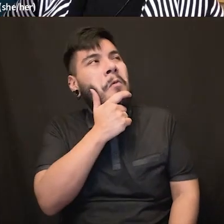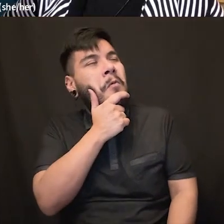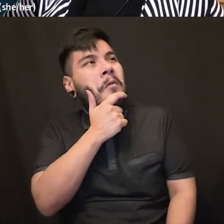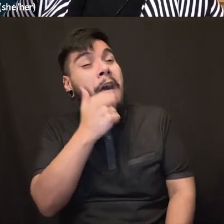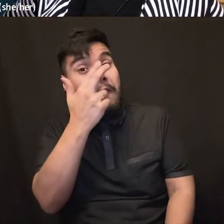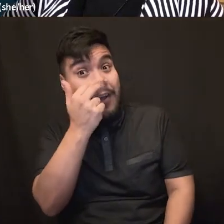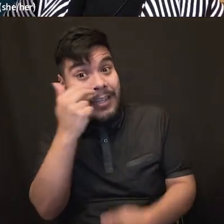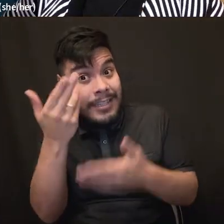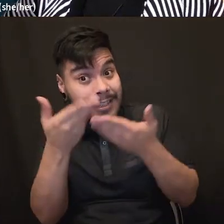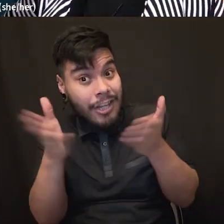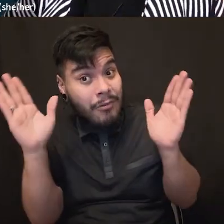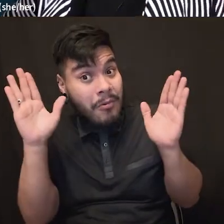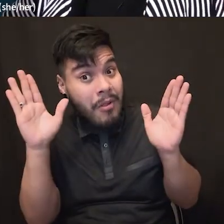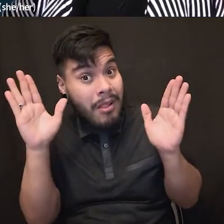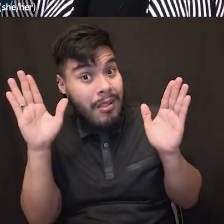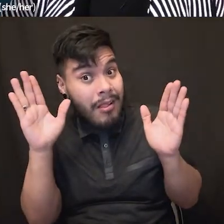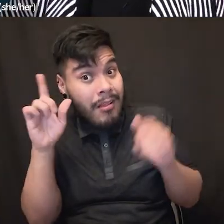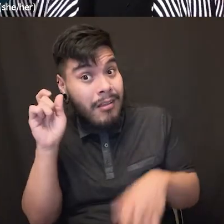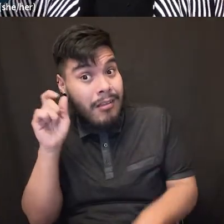general?